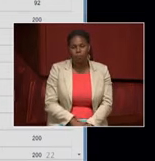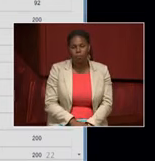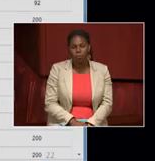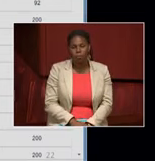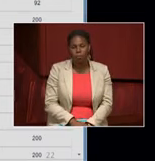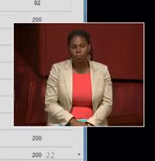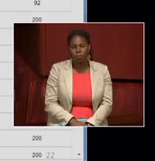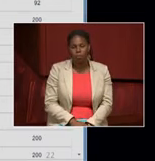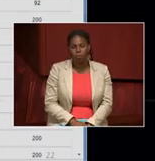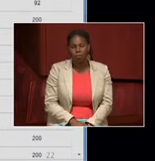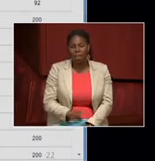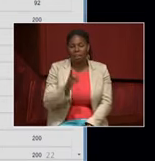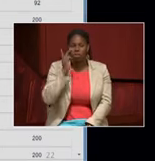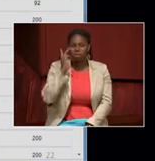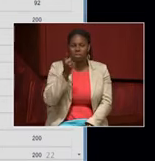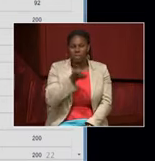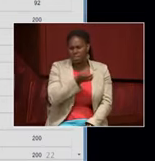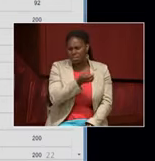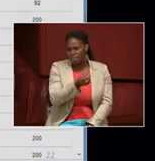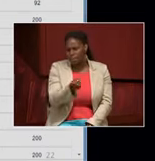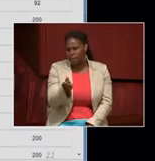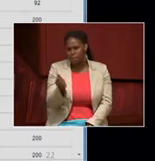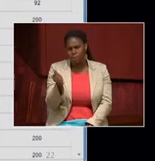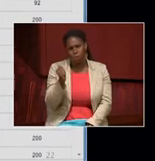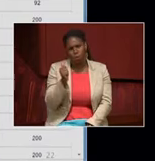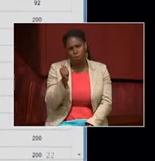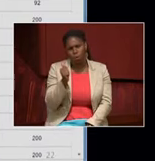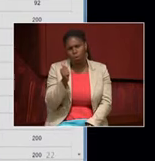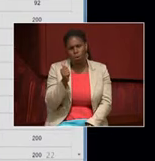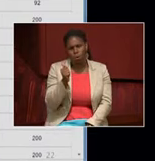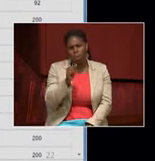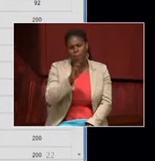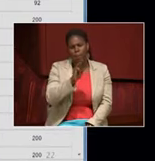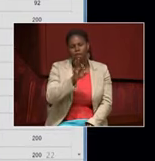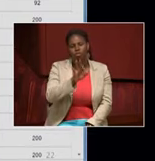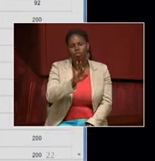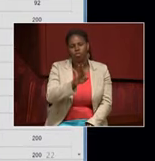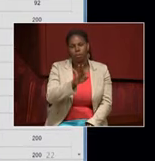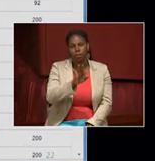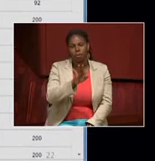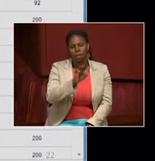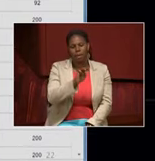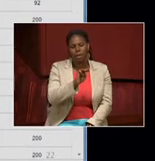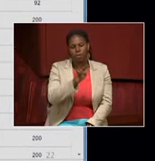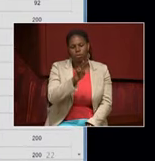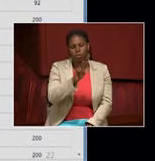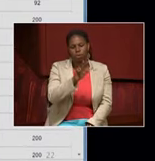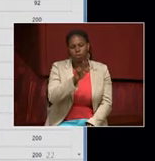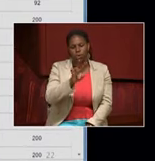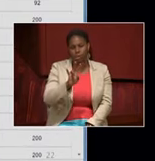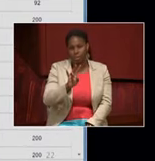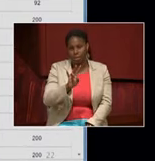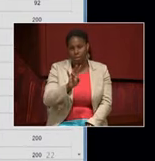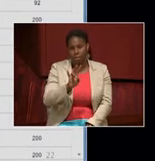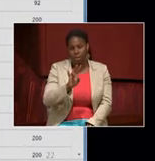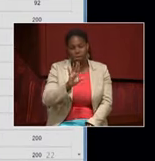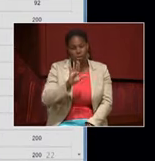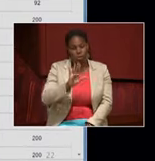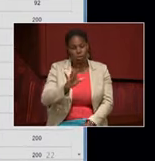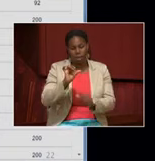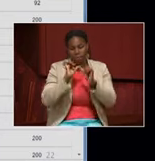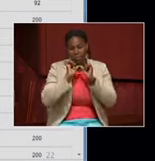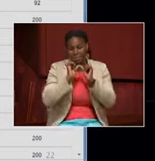As you can see, there are several microfilm M237, so they have continued